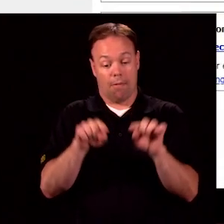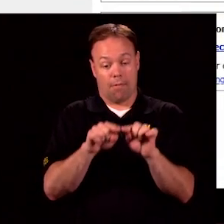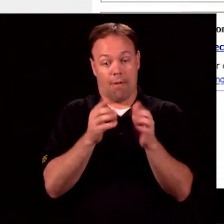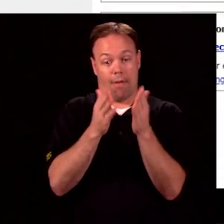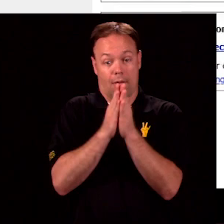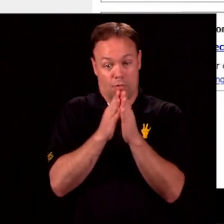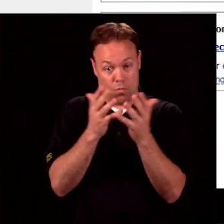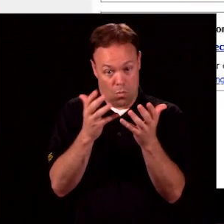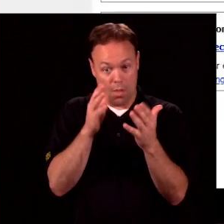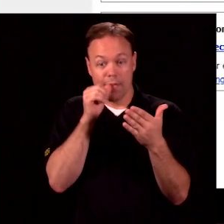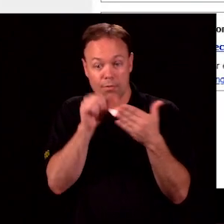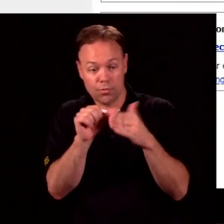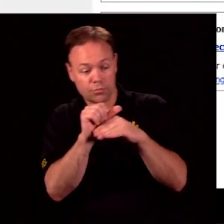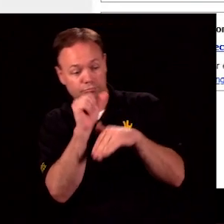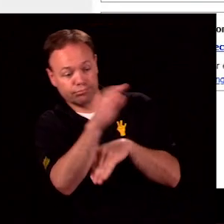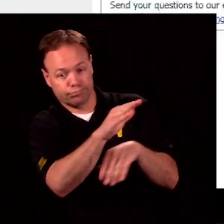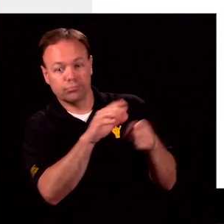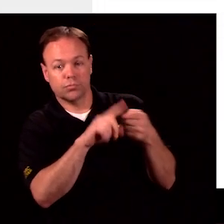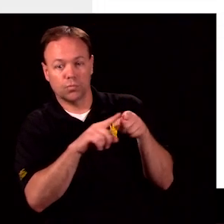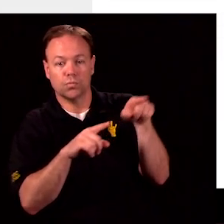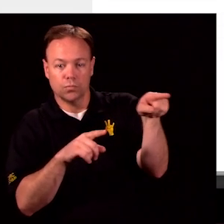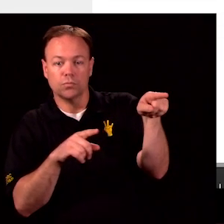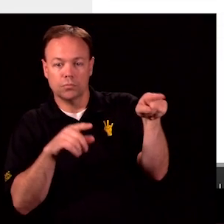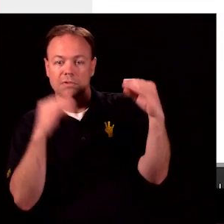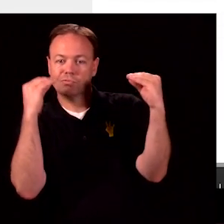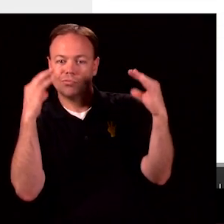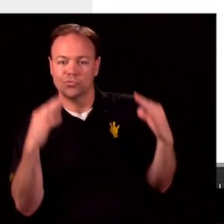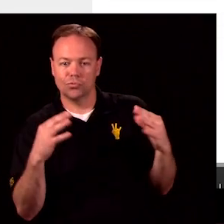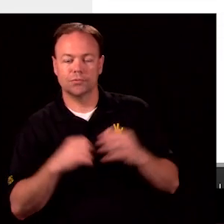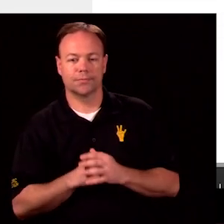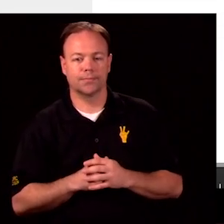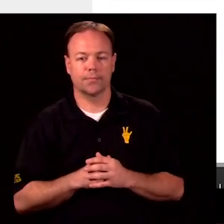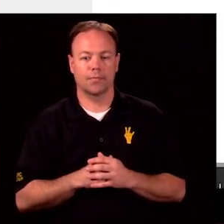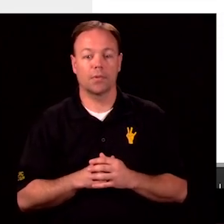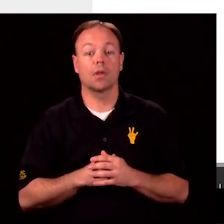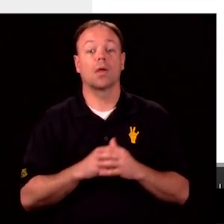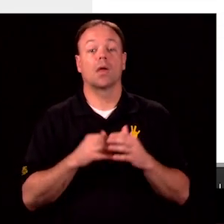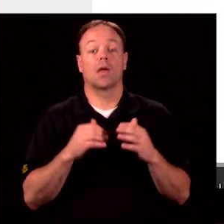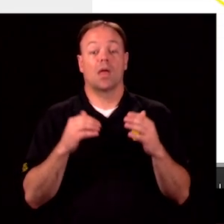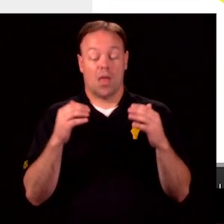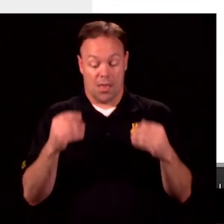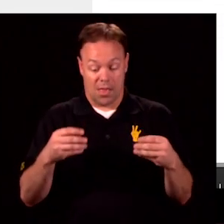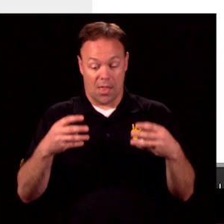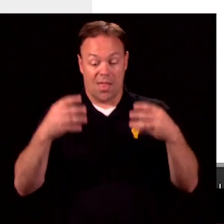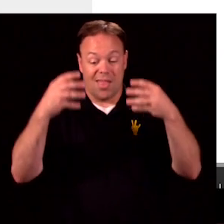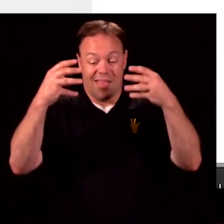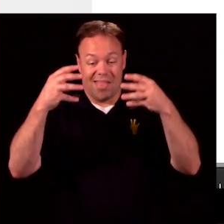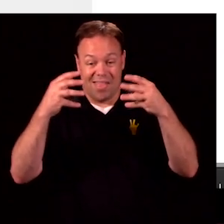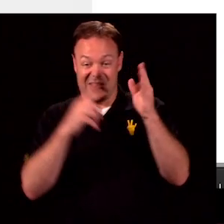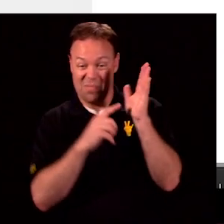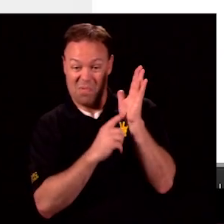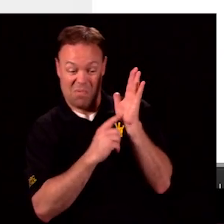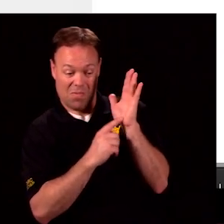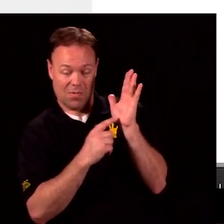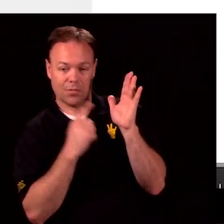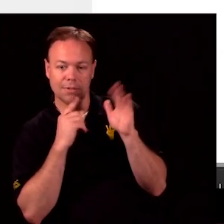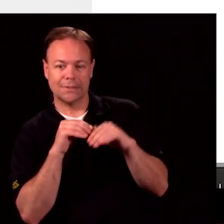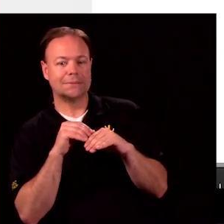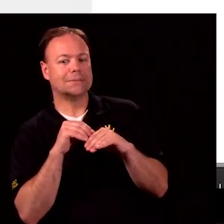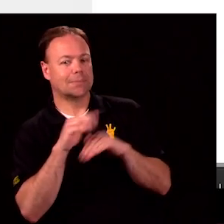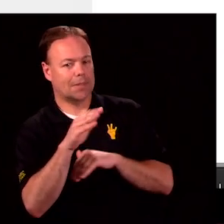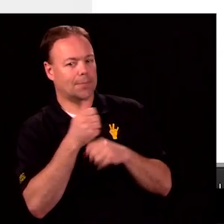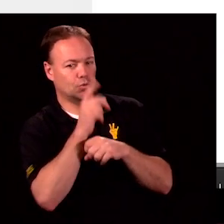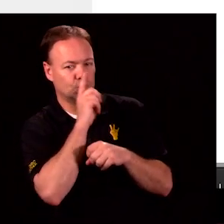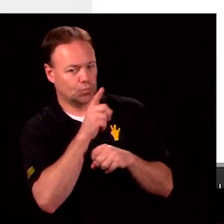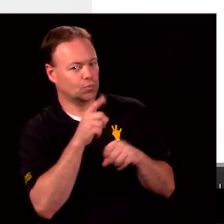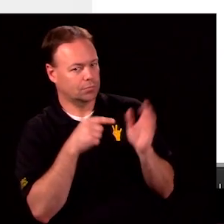you would like your letters to be emailed to your instructors. Be sure to submit at the bottom of the page. Your Disability